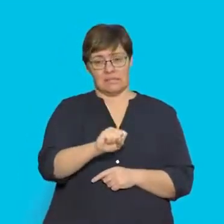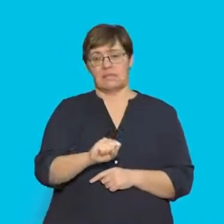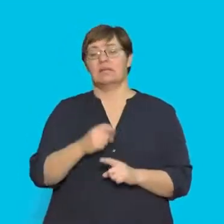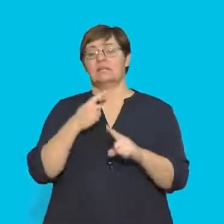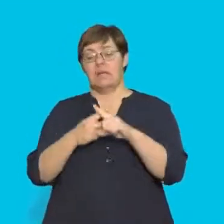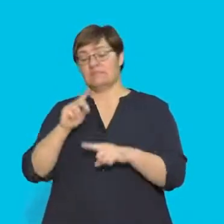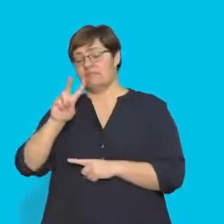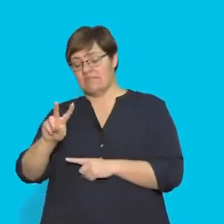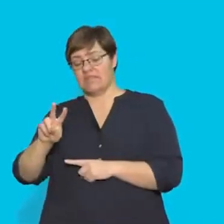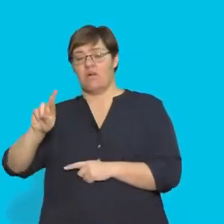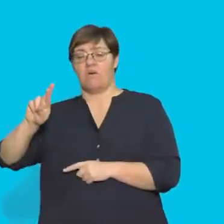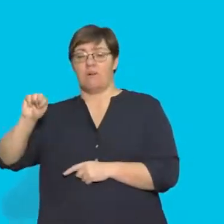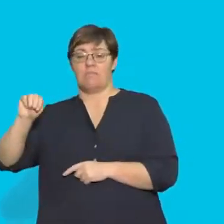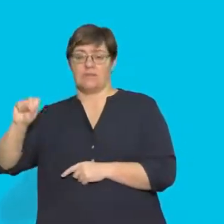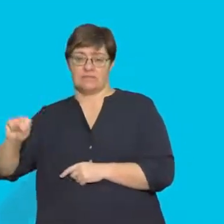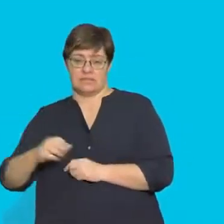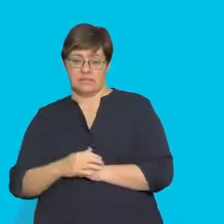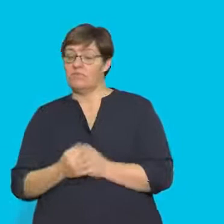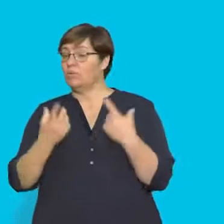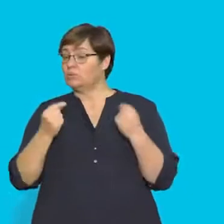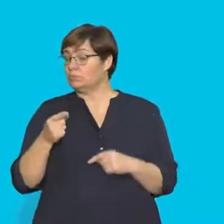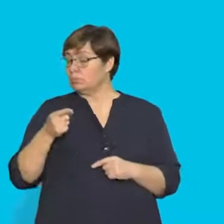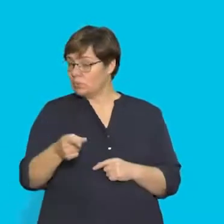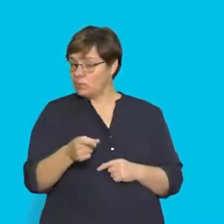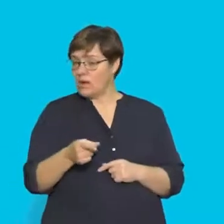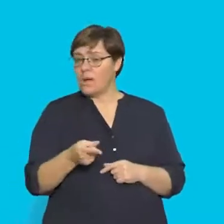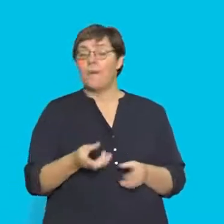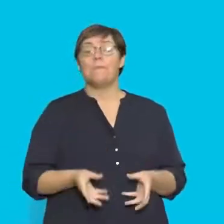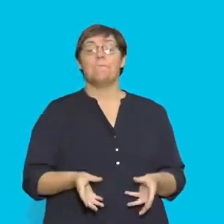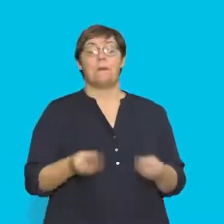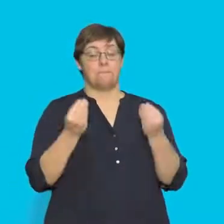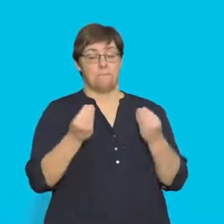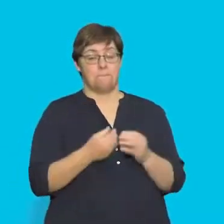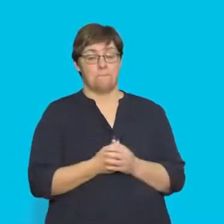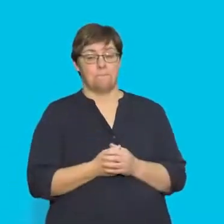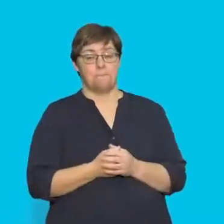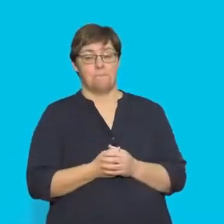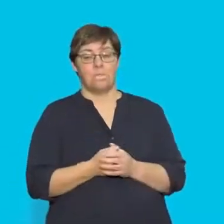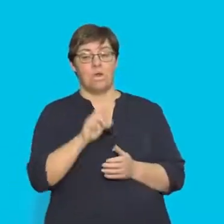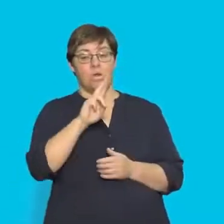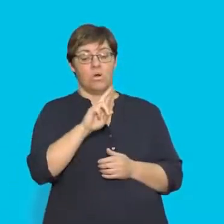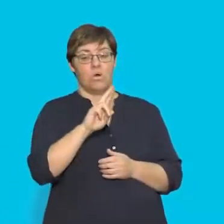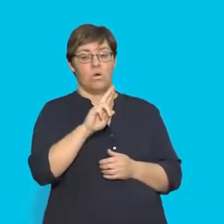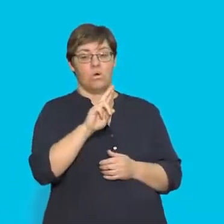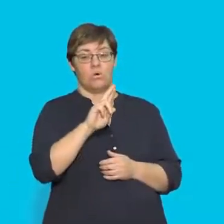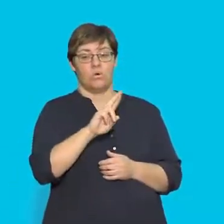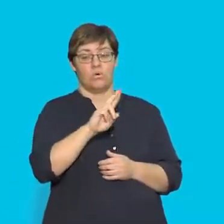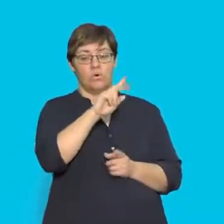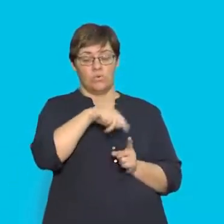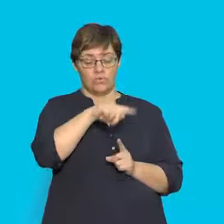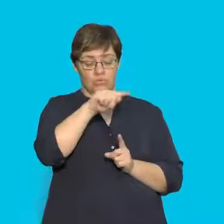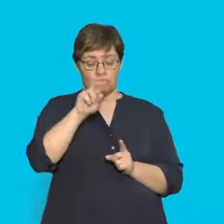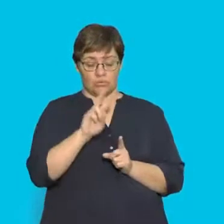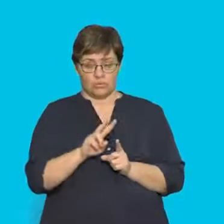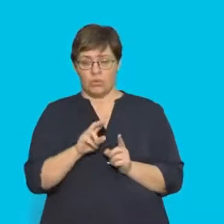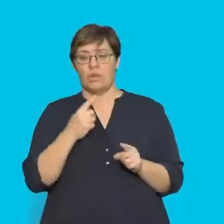VRMS. And if you do that, you'll see that it comes out to root 2 multiplied by root 2